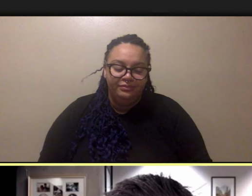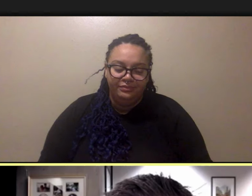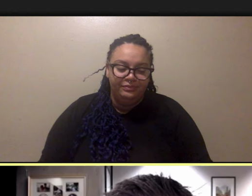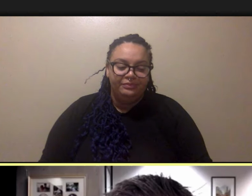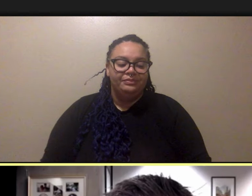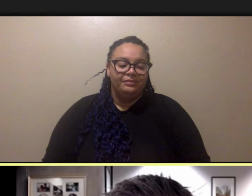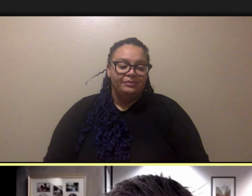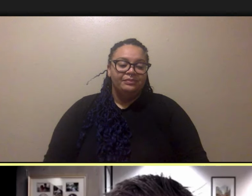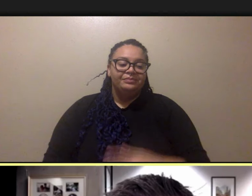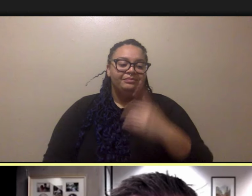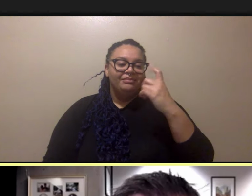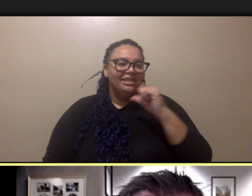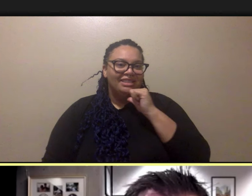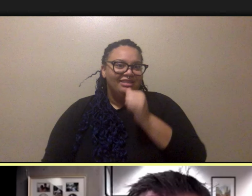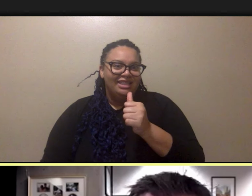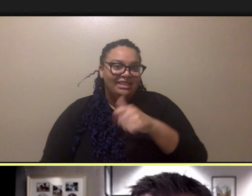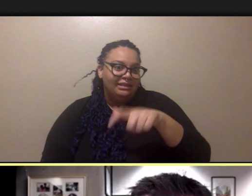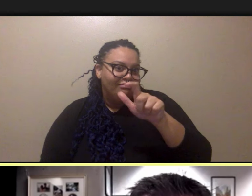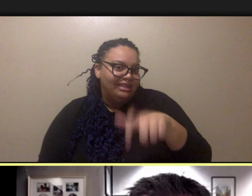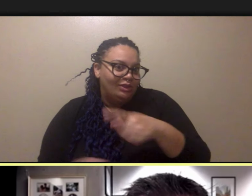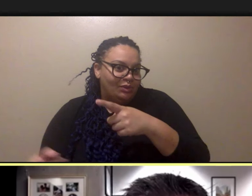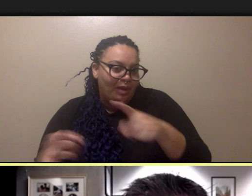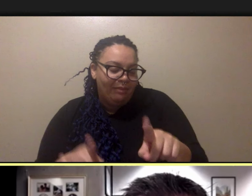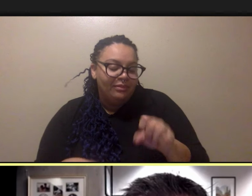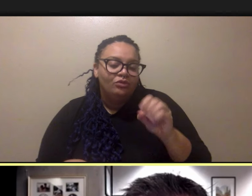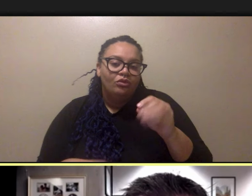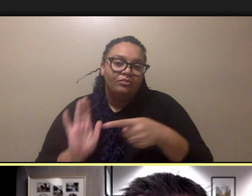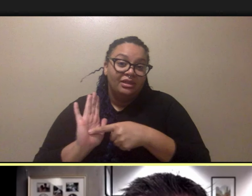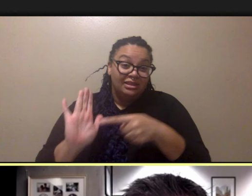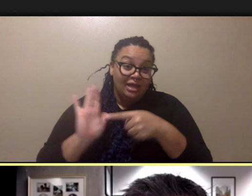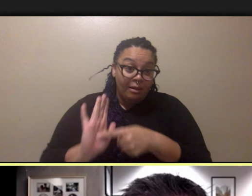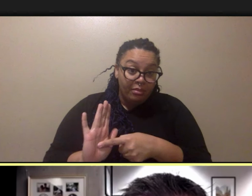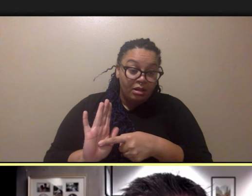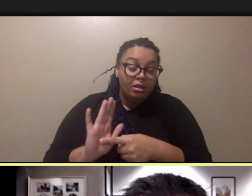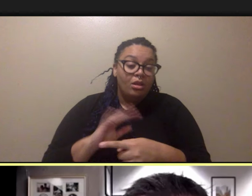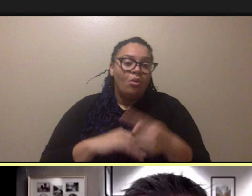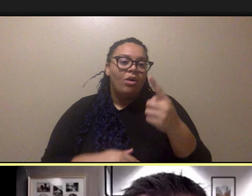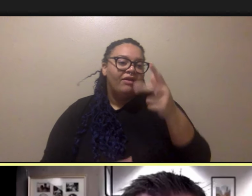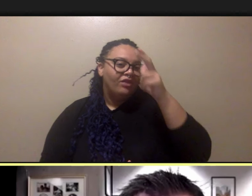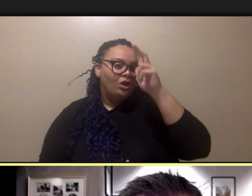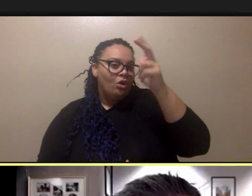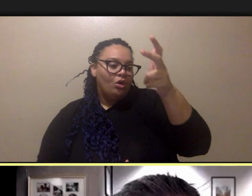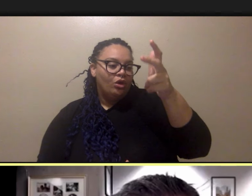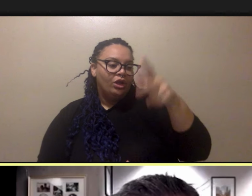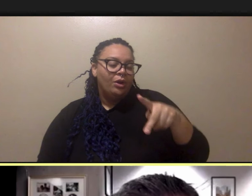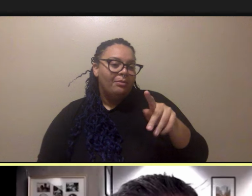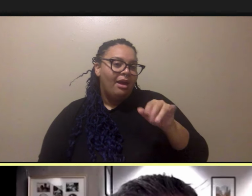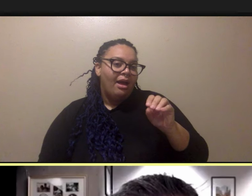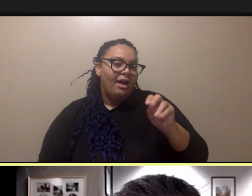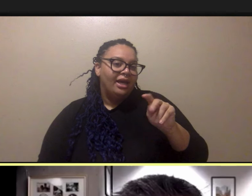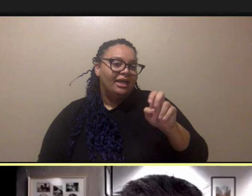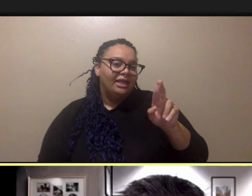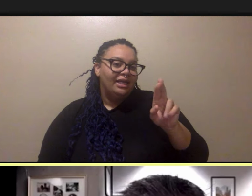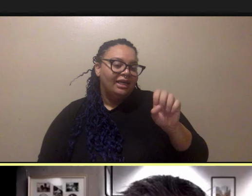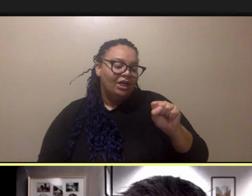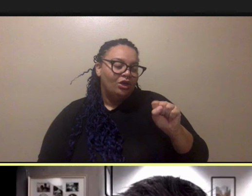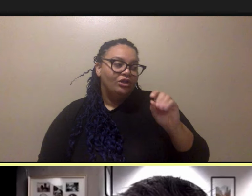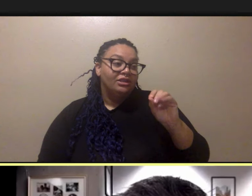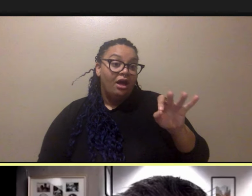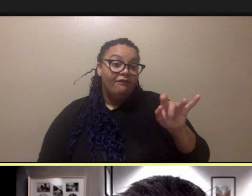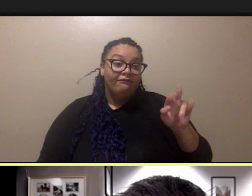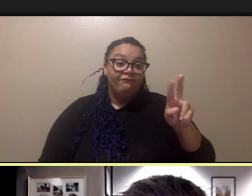because it didn't need to. So as an example, one of the earlier kind of pioneers of Virginia was a